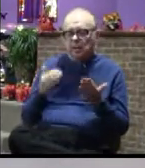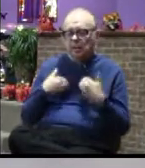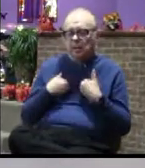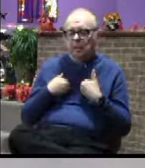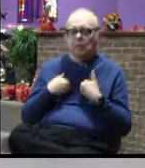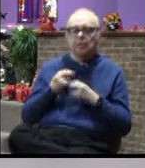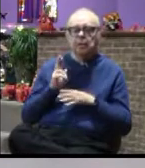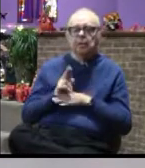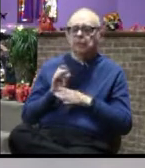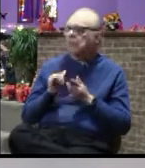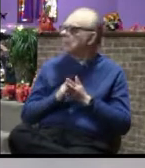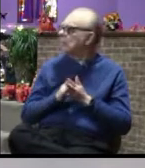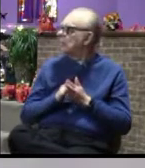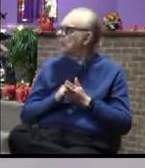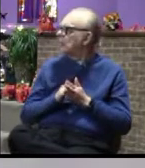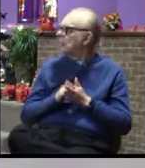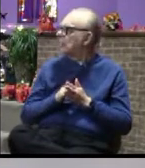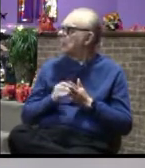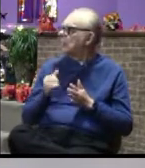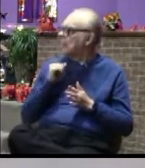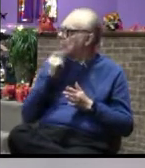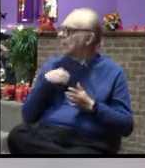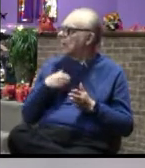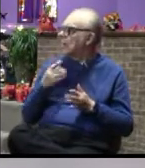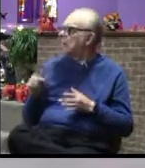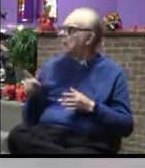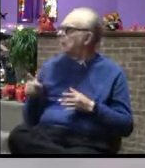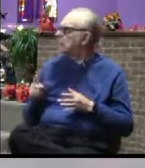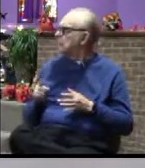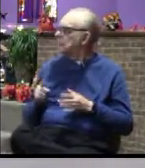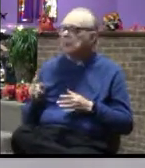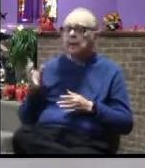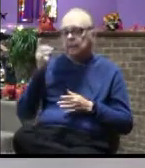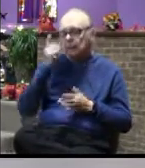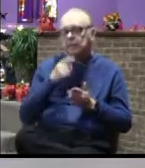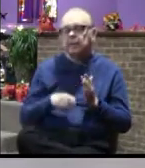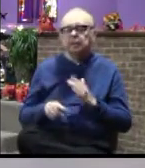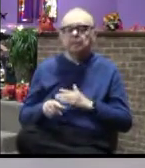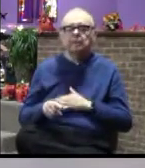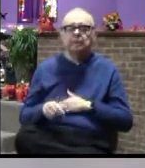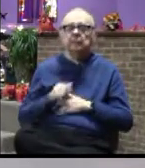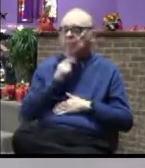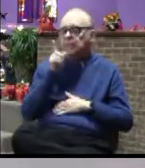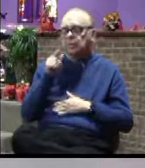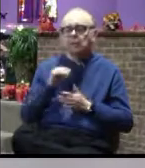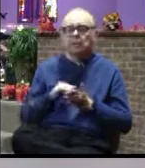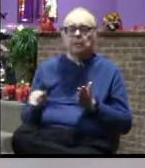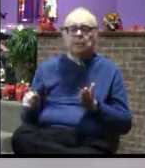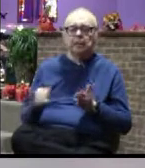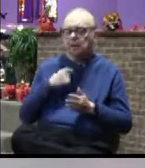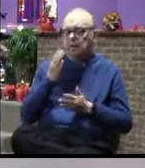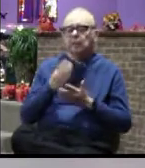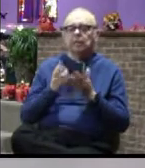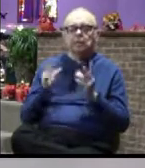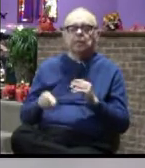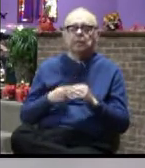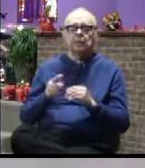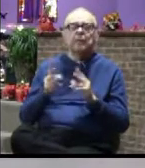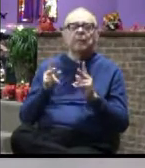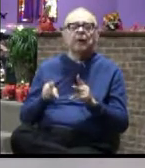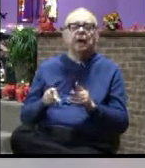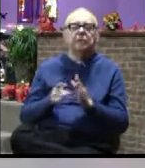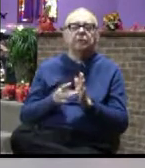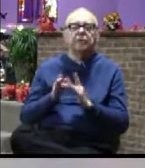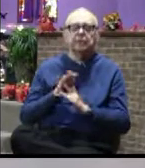got some you want them you can use them but if you don't have those well guess what you don't need it to tell somebody about